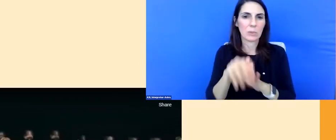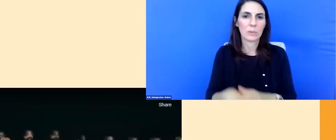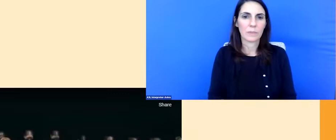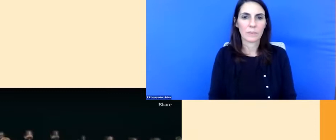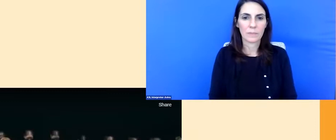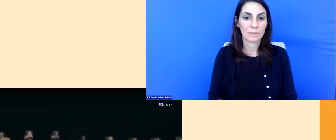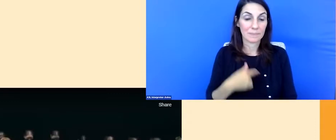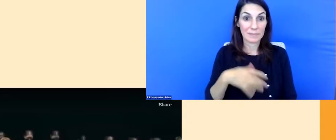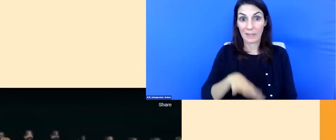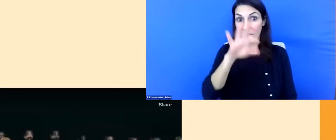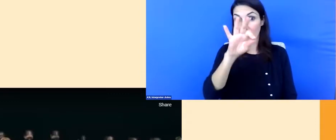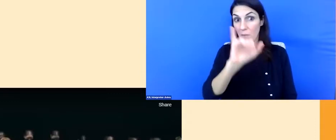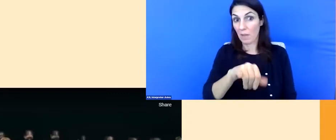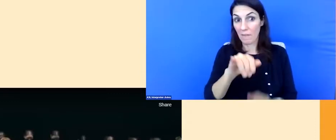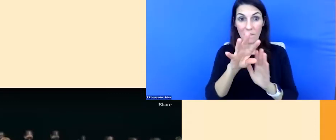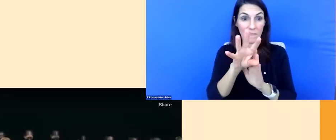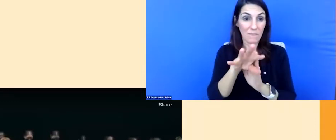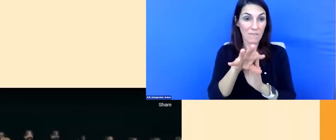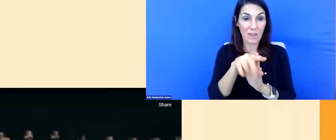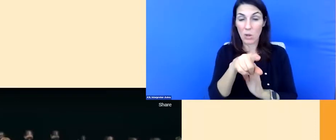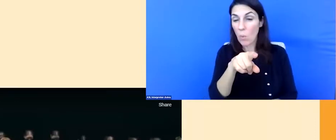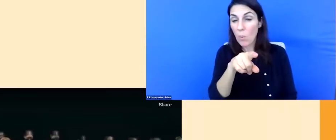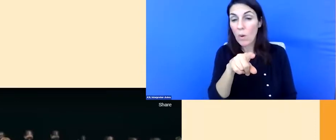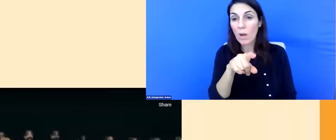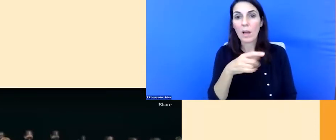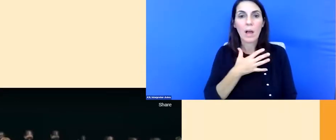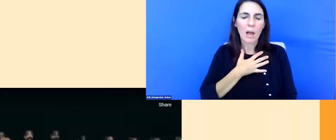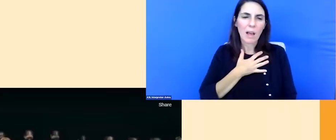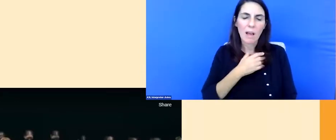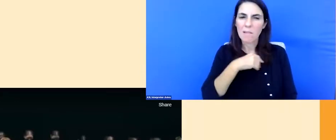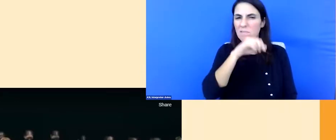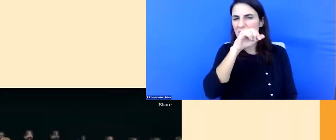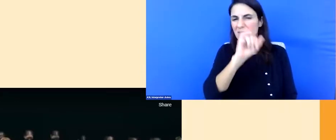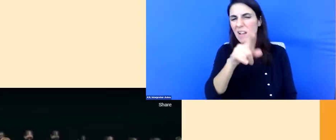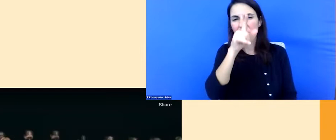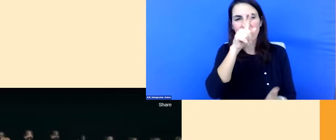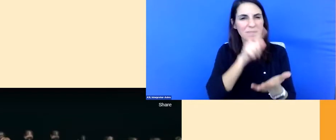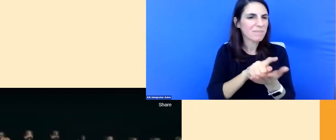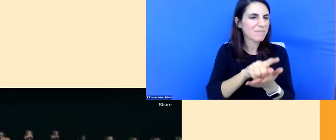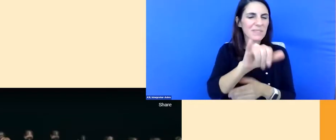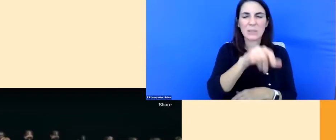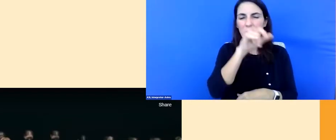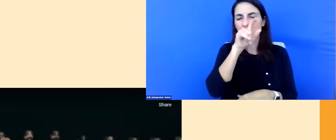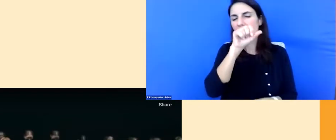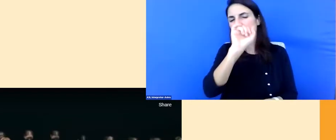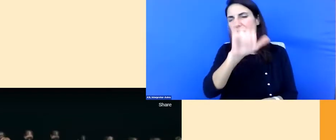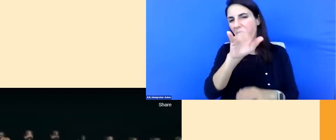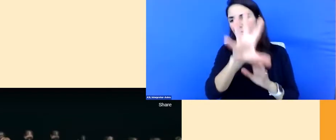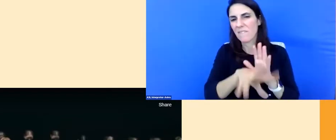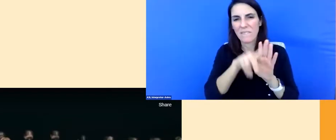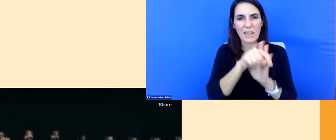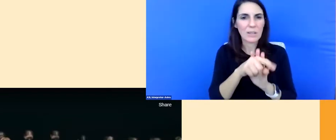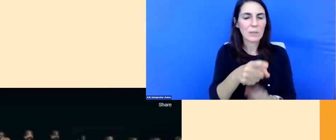When I found this video, I just fell in love with it, and it just is